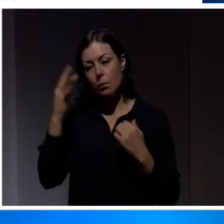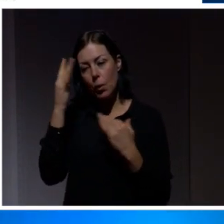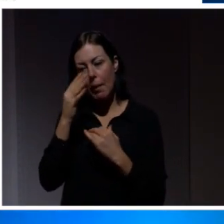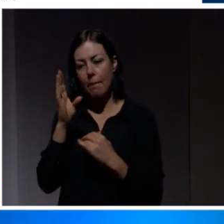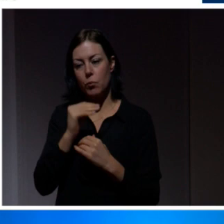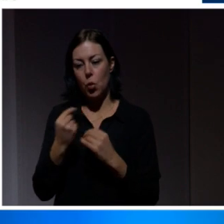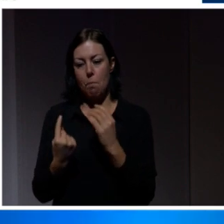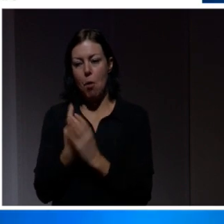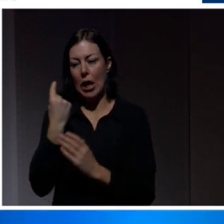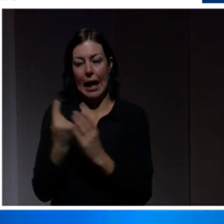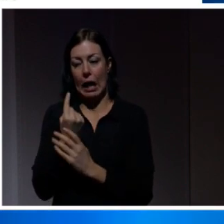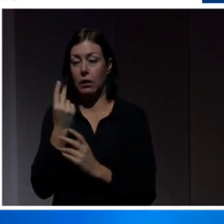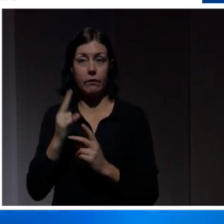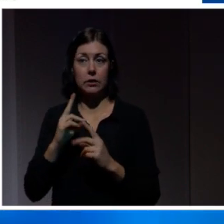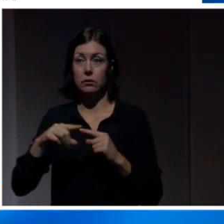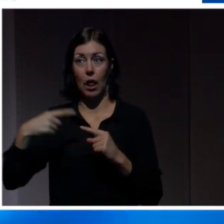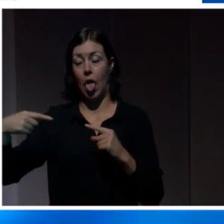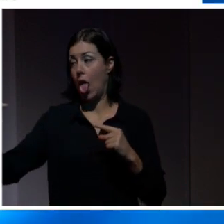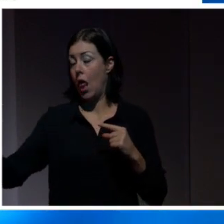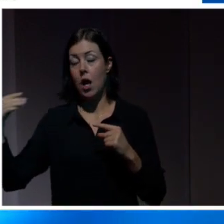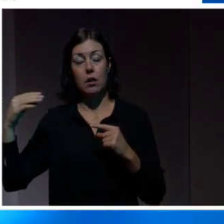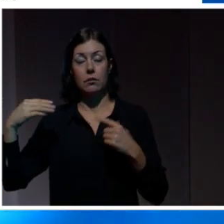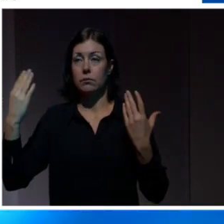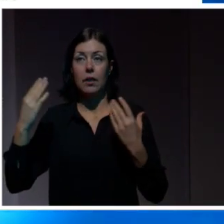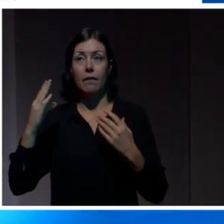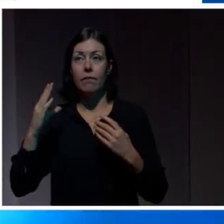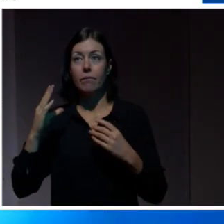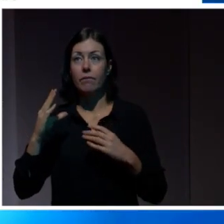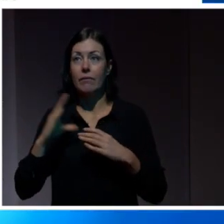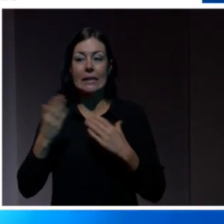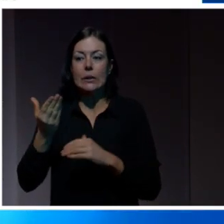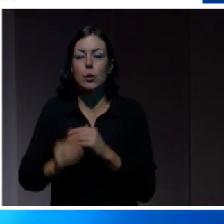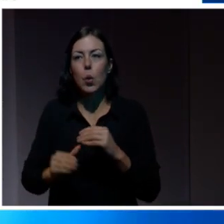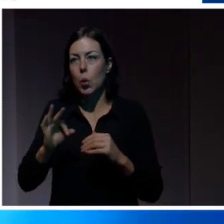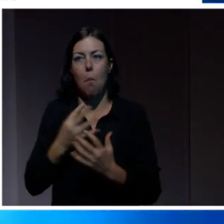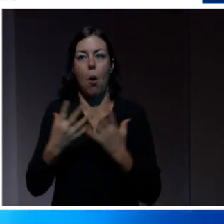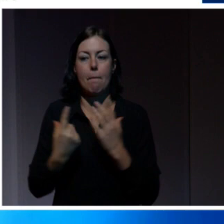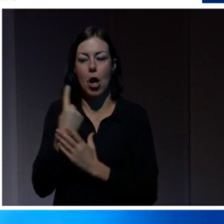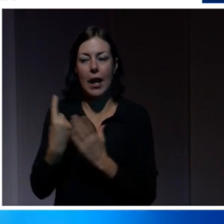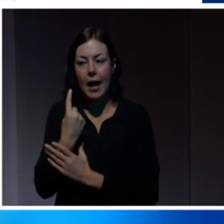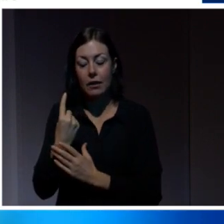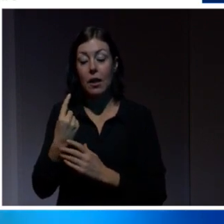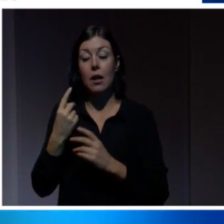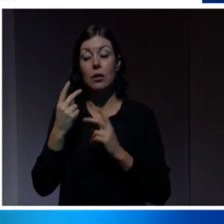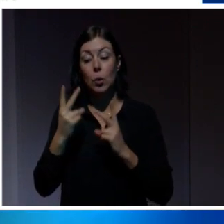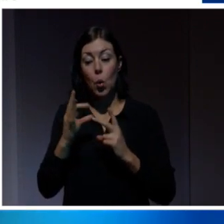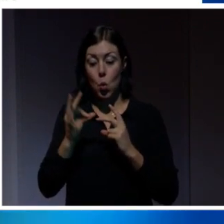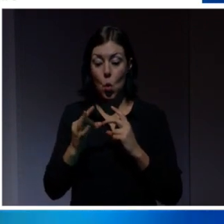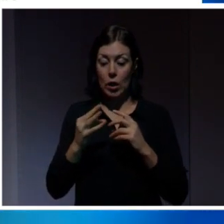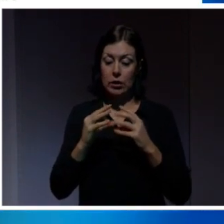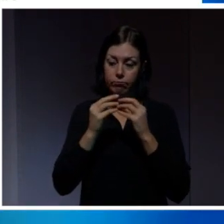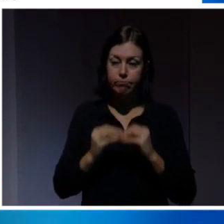literally endless. So instead of modeling everything, what you do is you learn from data.